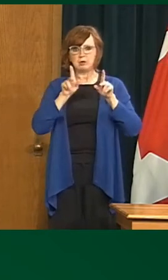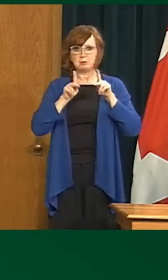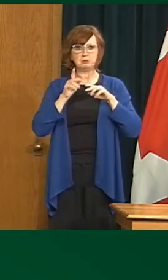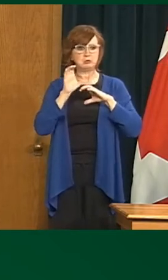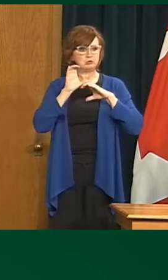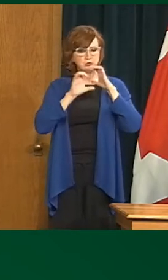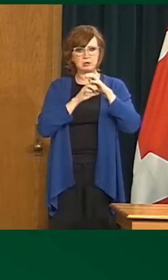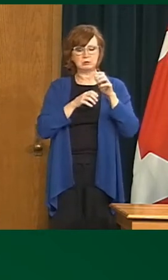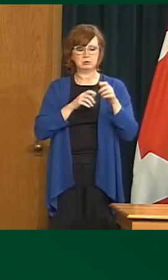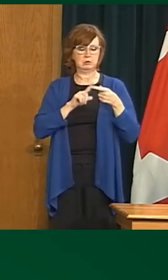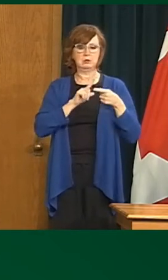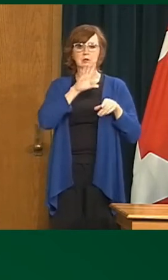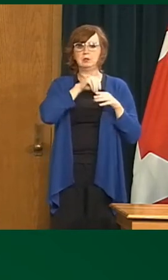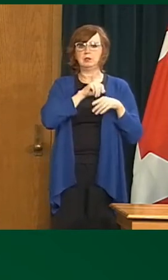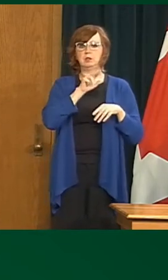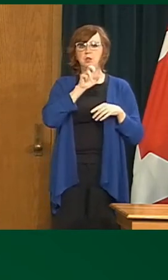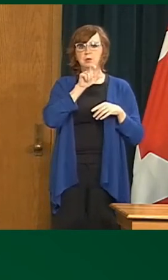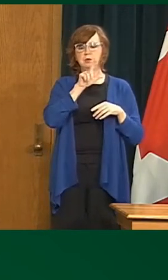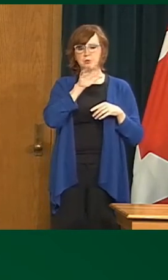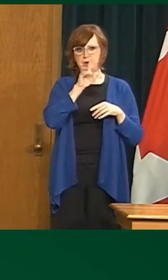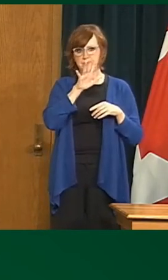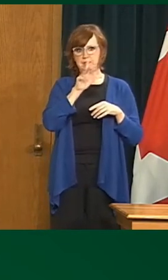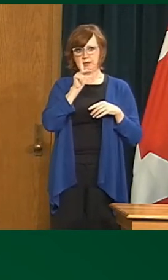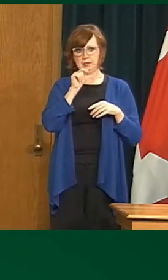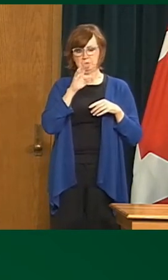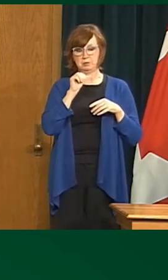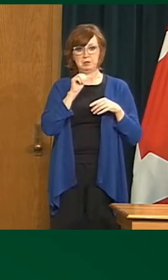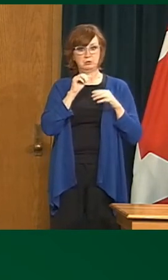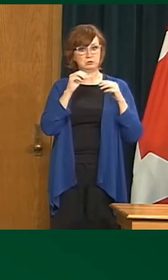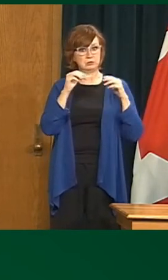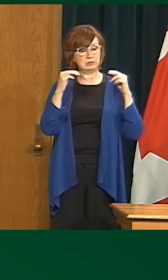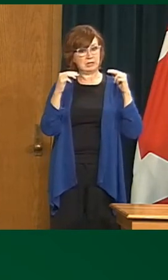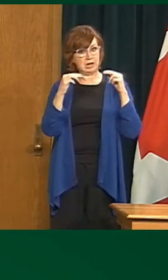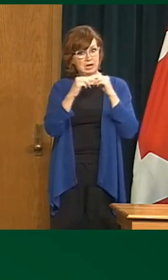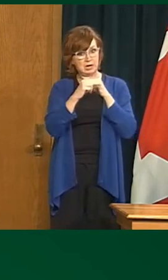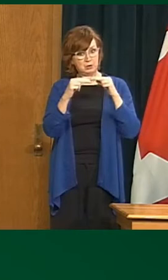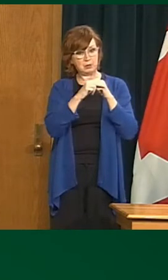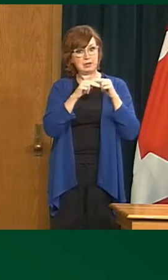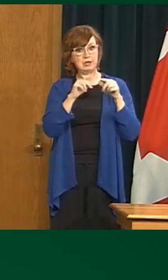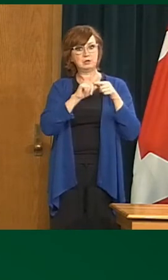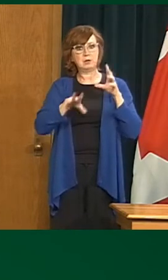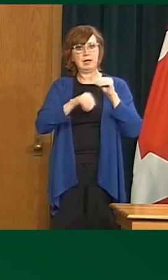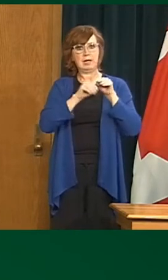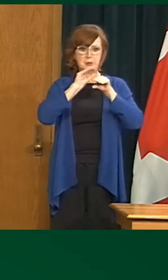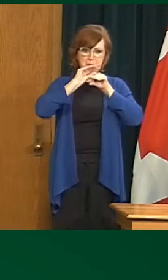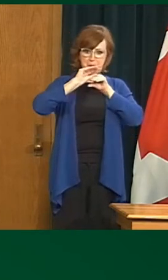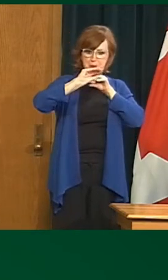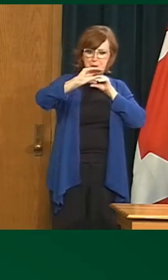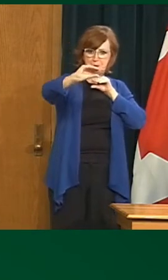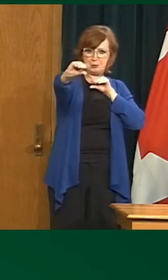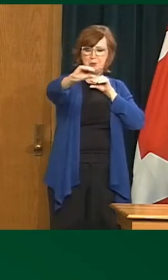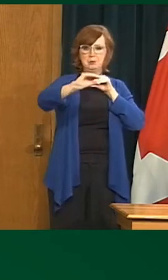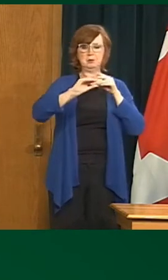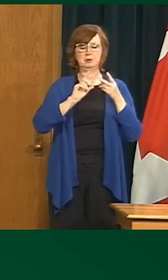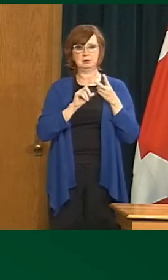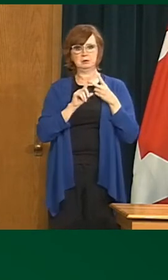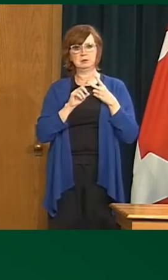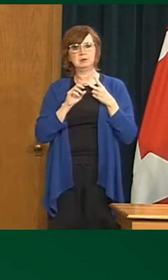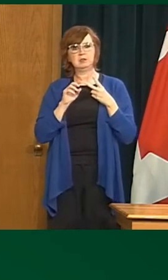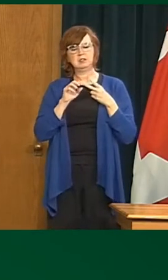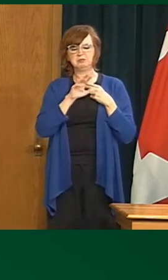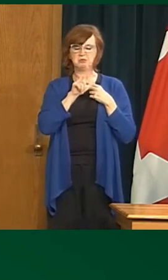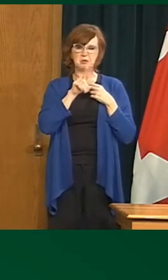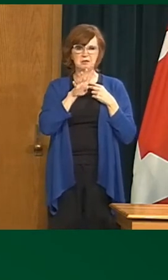include upgrades to 325 kilometers of thin membrane surface highways, or TMS highways, 24